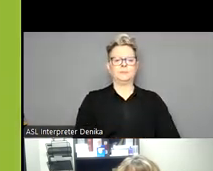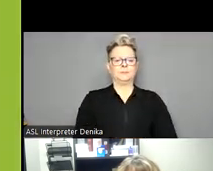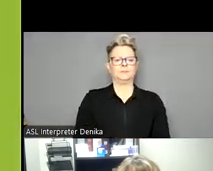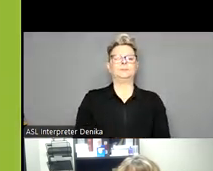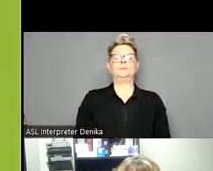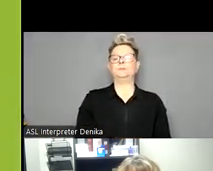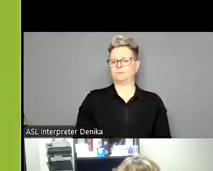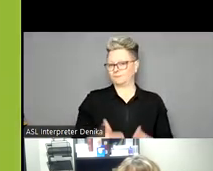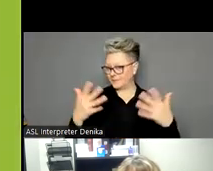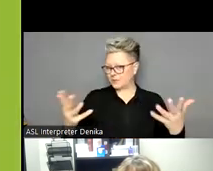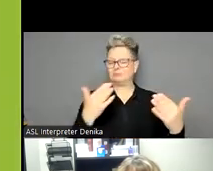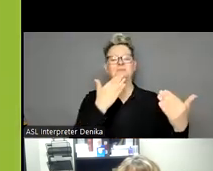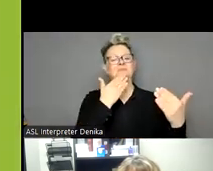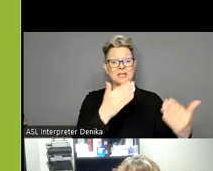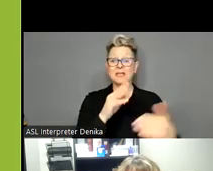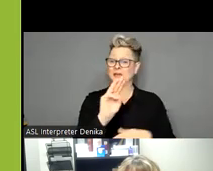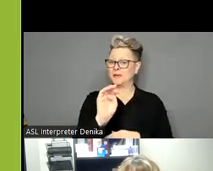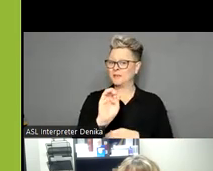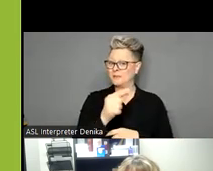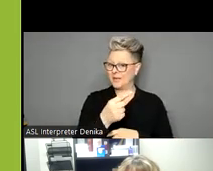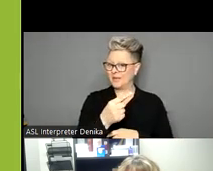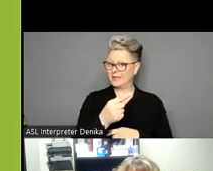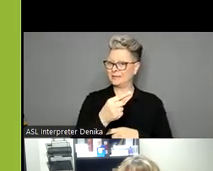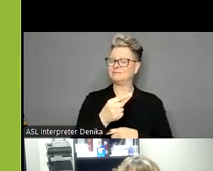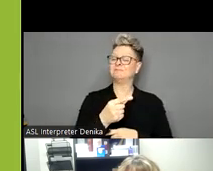So thank you so much, Meg, for that introduction.